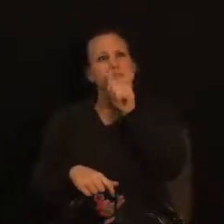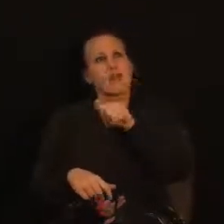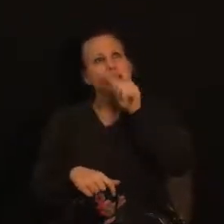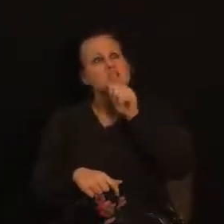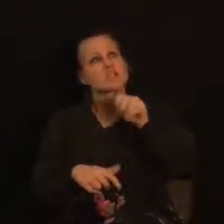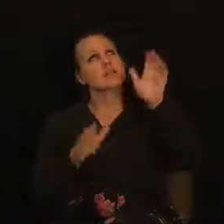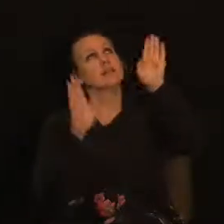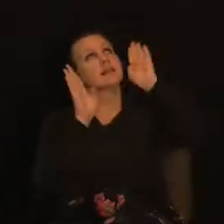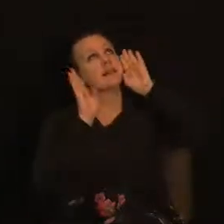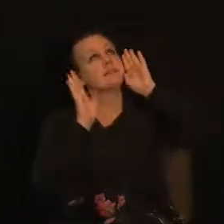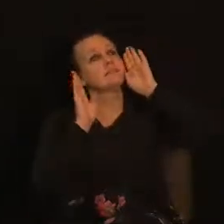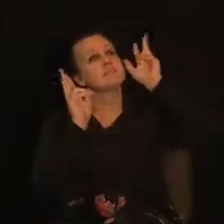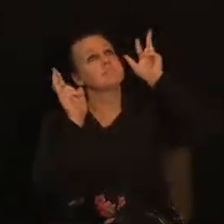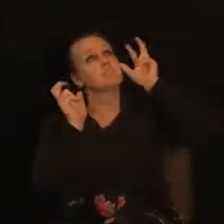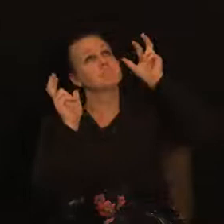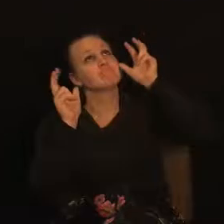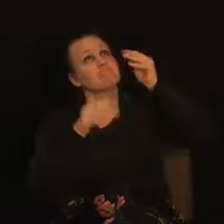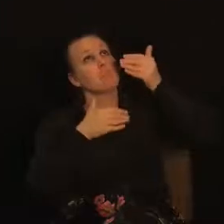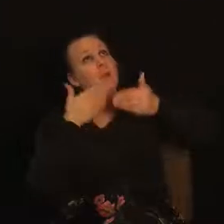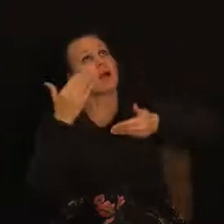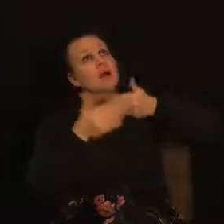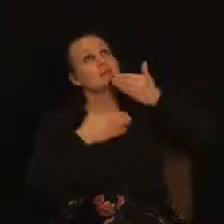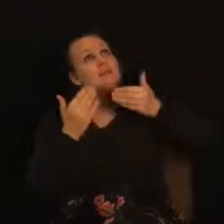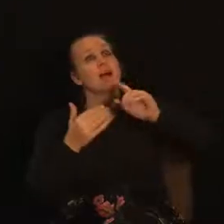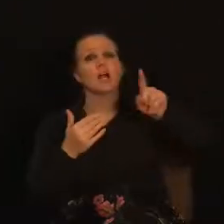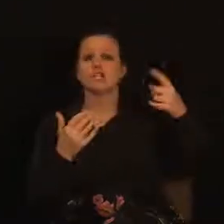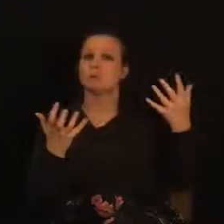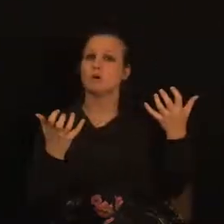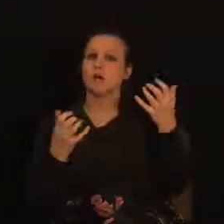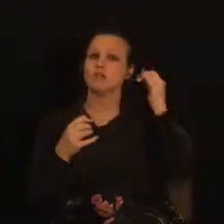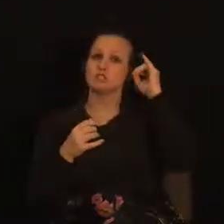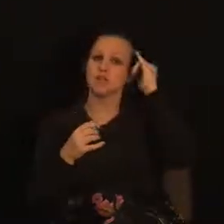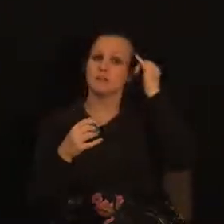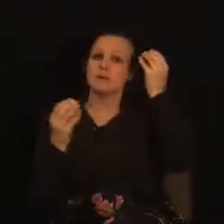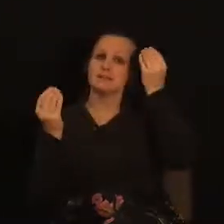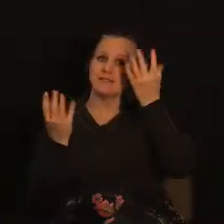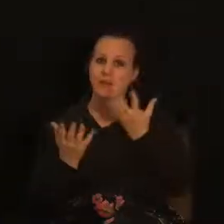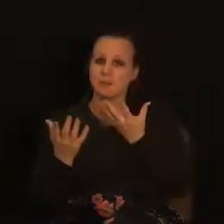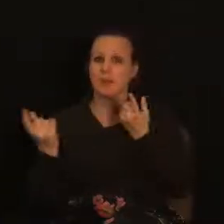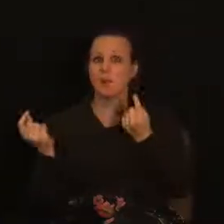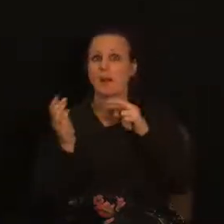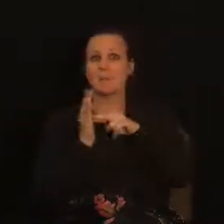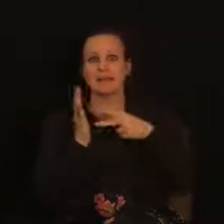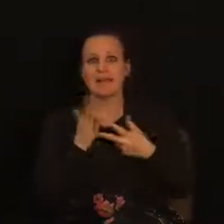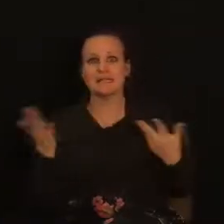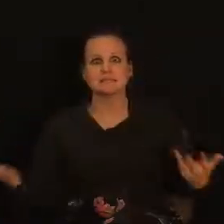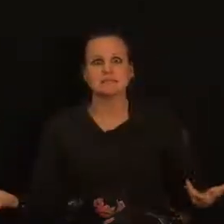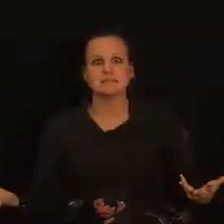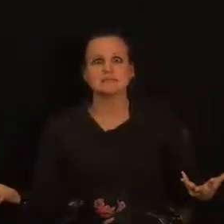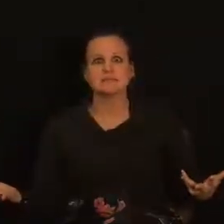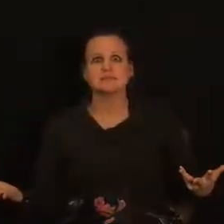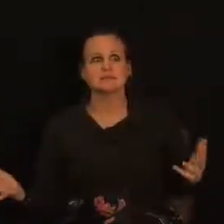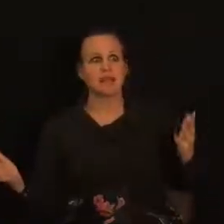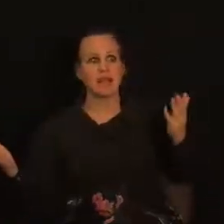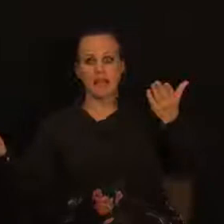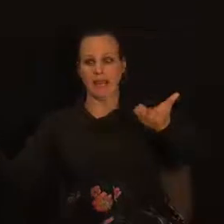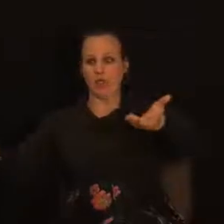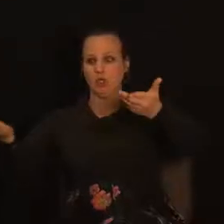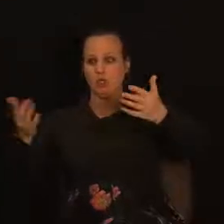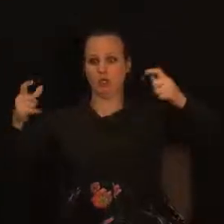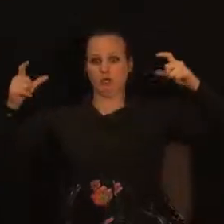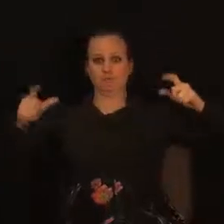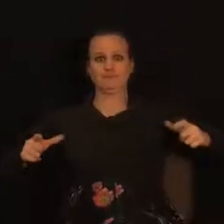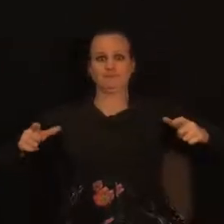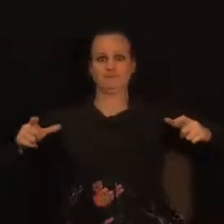through a process, right? And I just want Jamie to tell me, well, this is what it means. Here you go, Nicole. This is what the Lord says. You know,